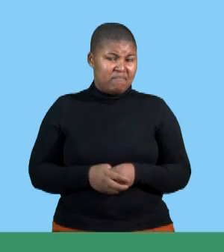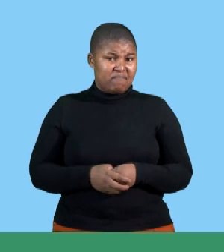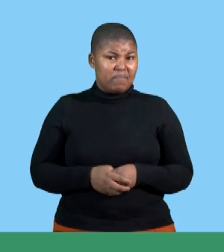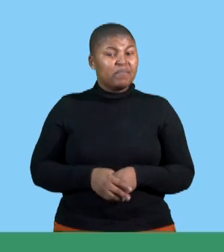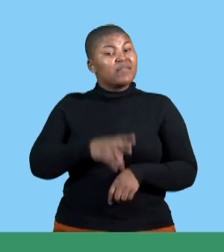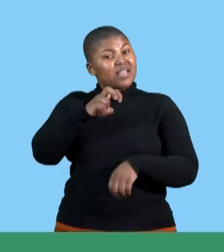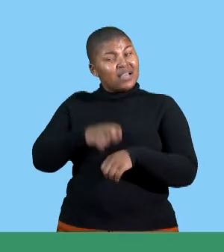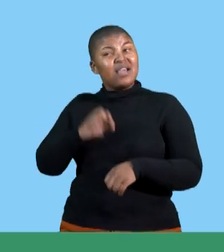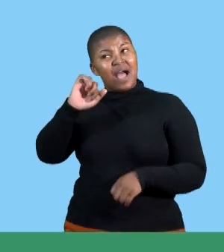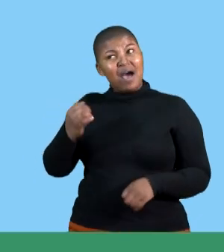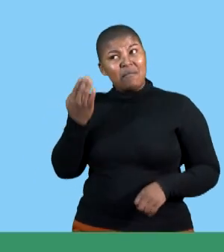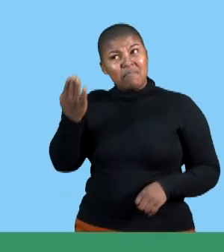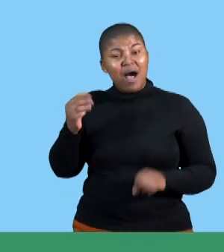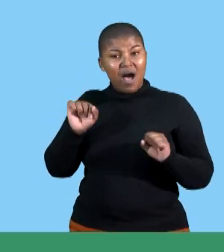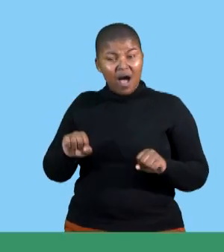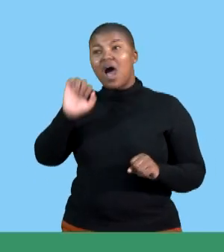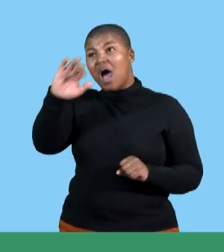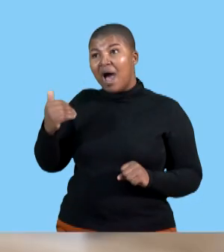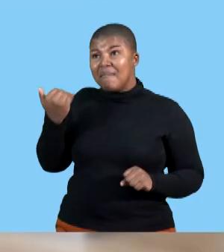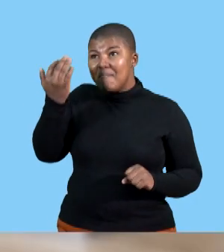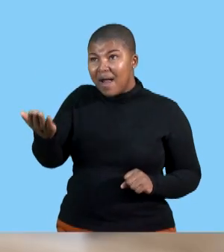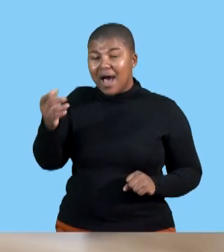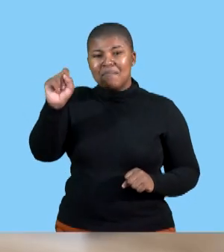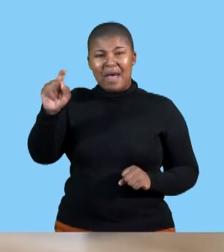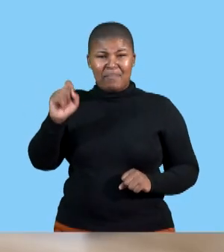So the process of applying can